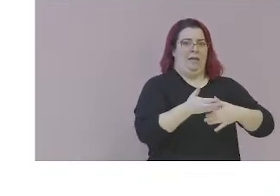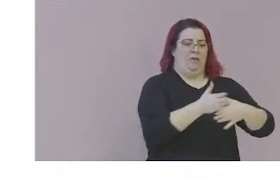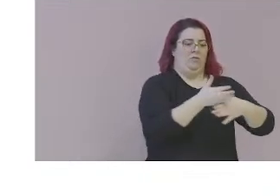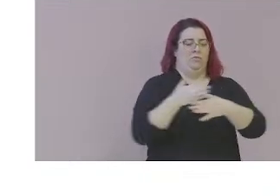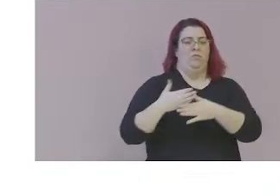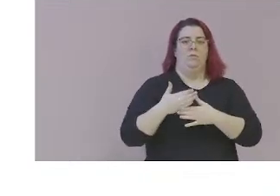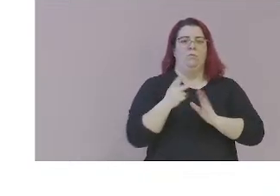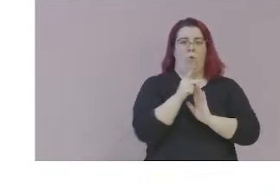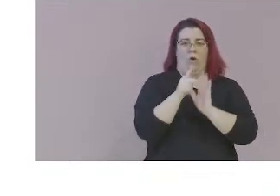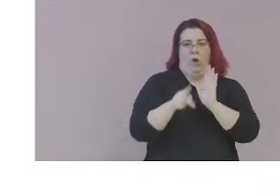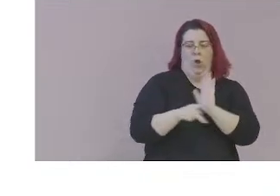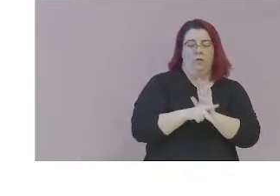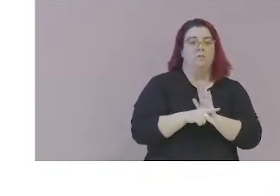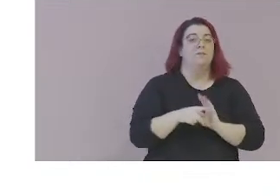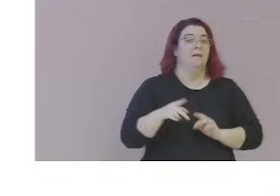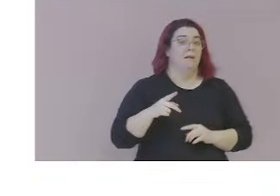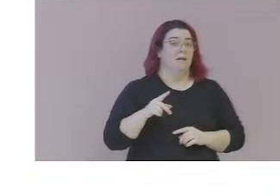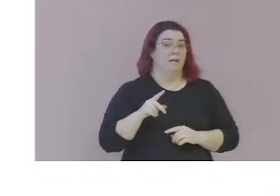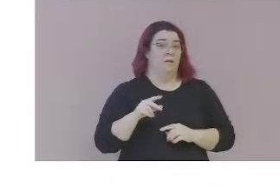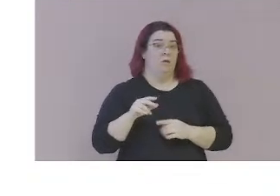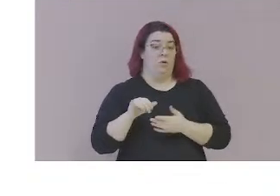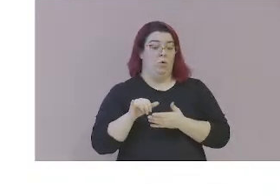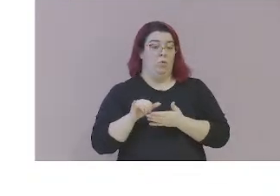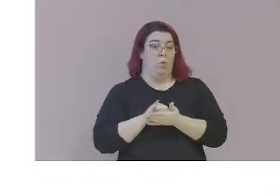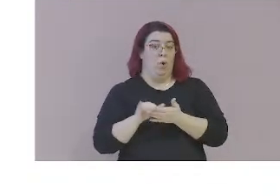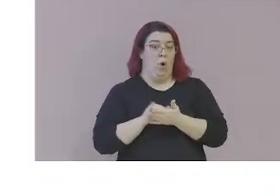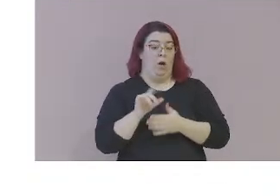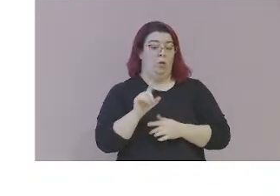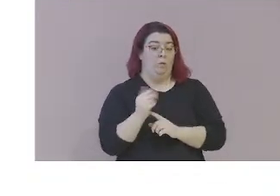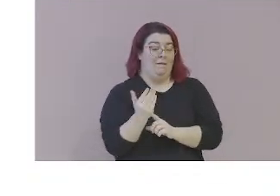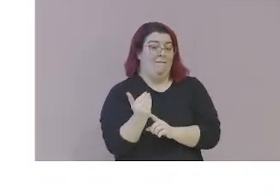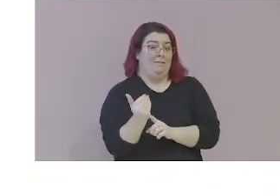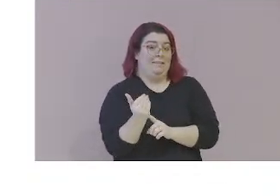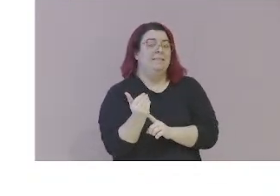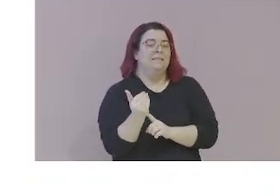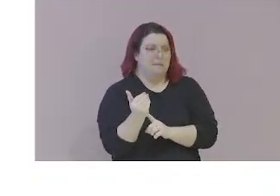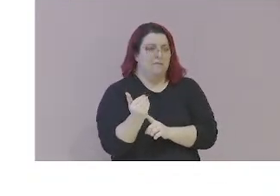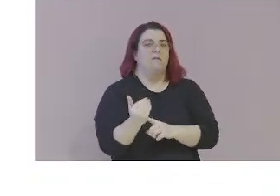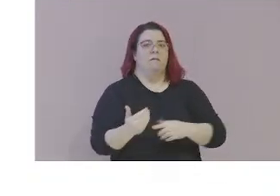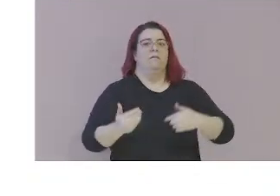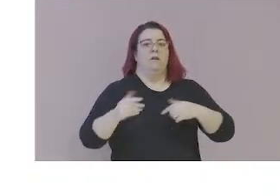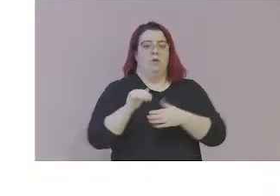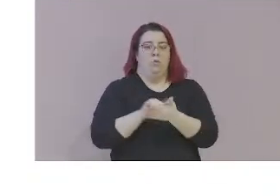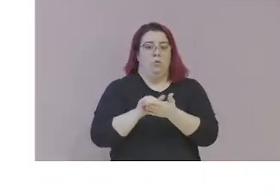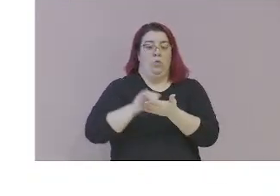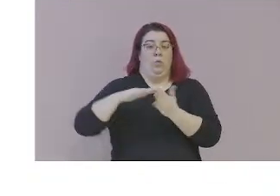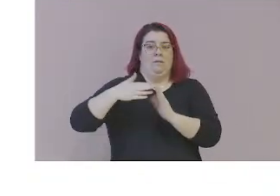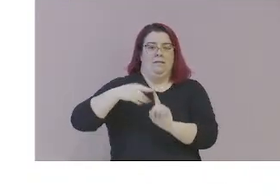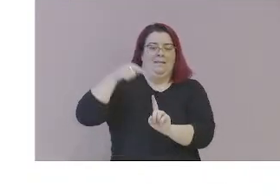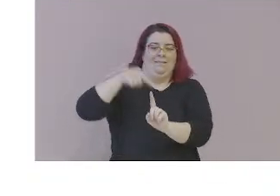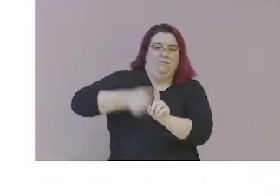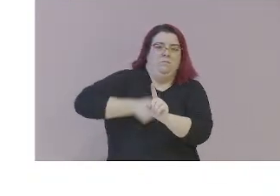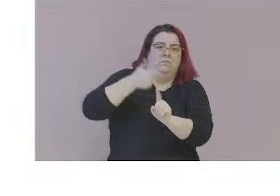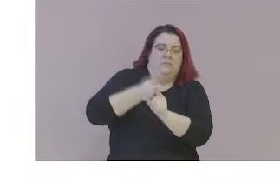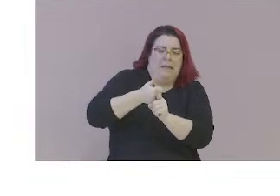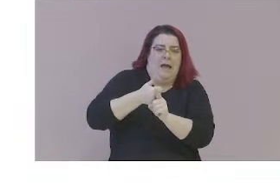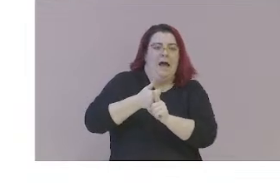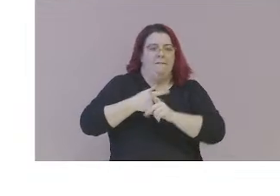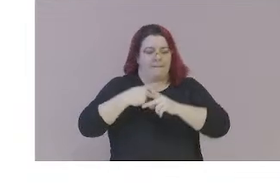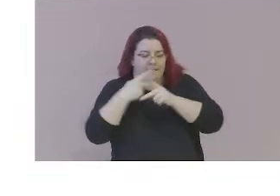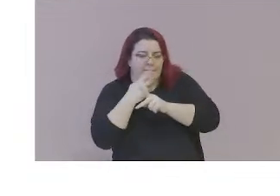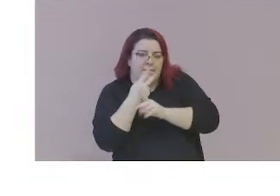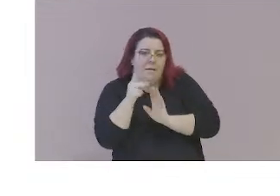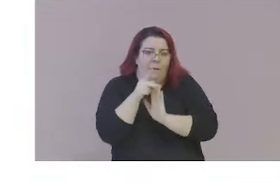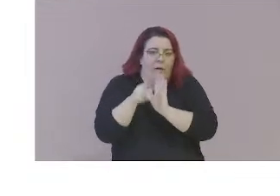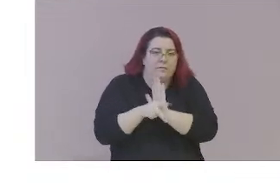emergency situations in 2015. And these were posted in 2015 in a set of